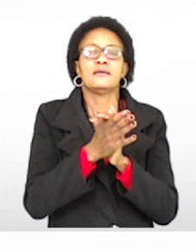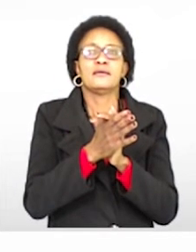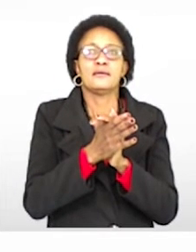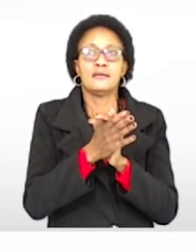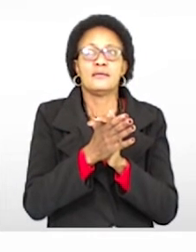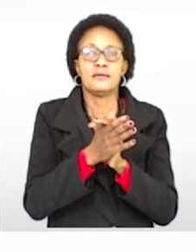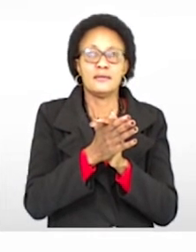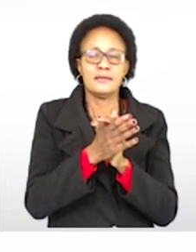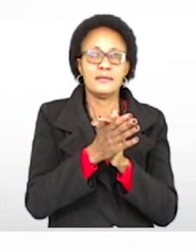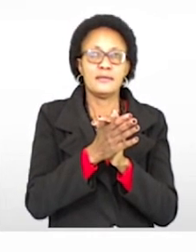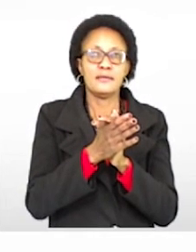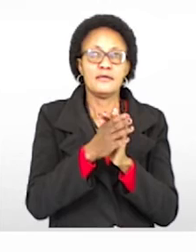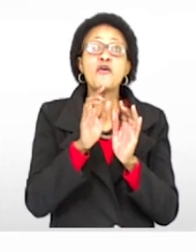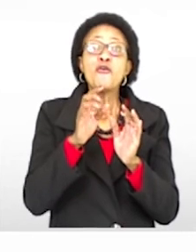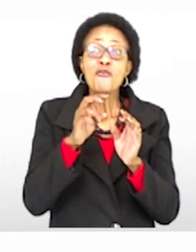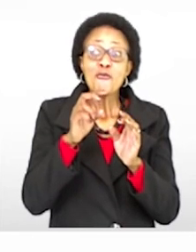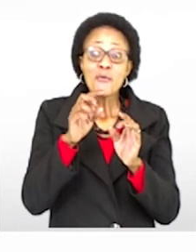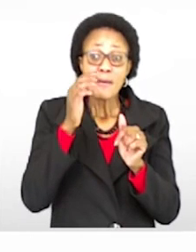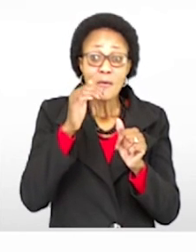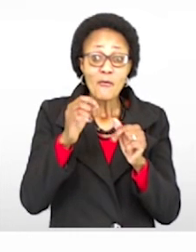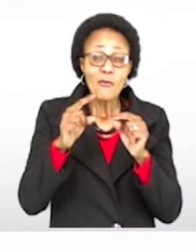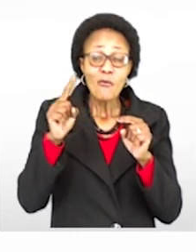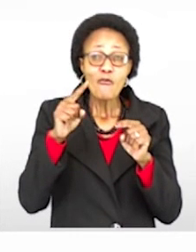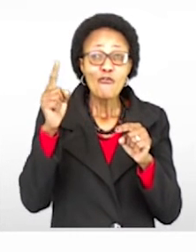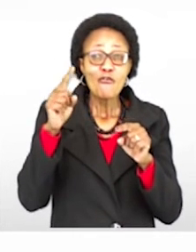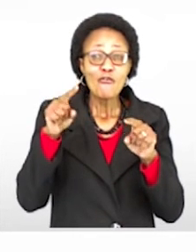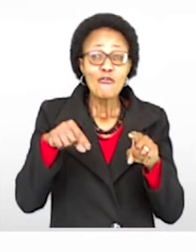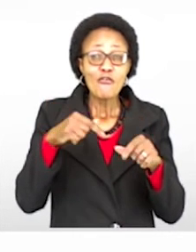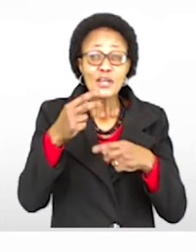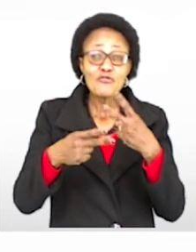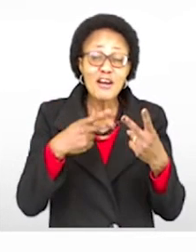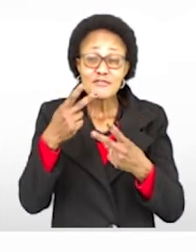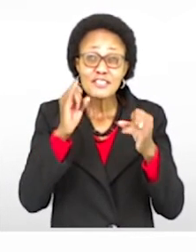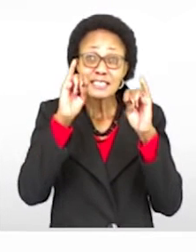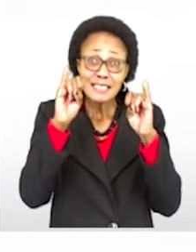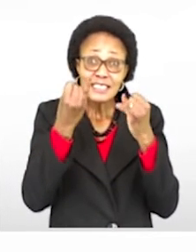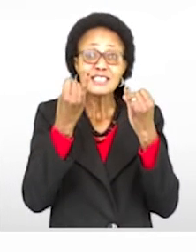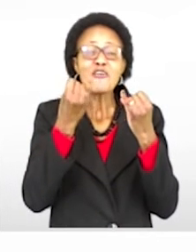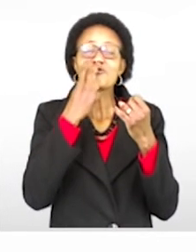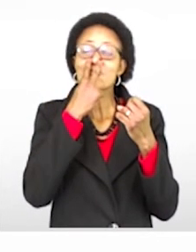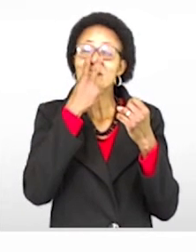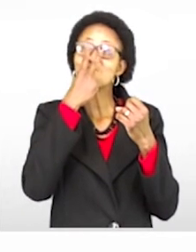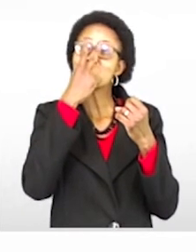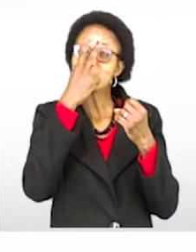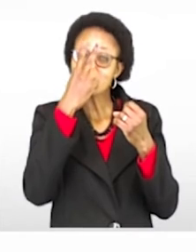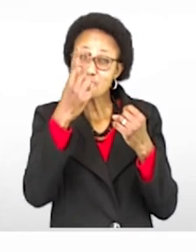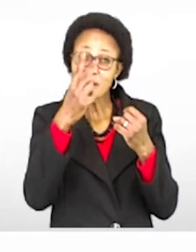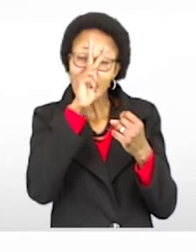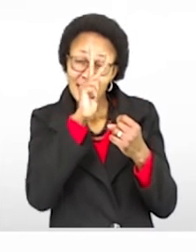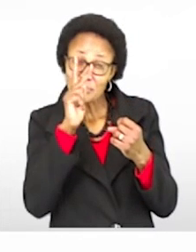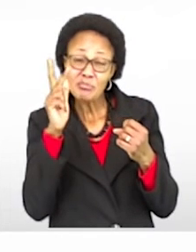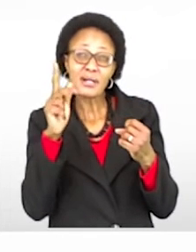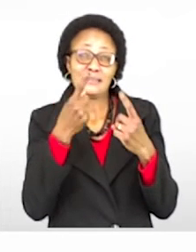I want you to also look at the people who are there. The person behind the counter, the baker who has the